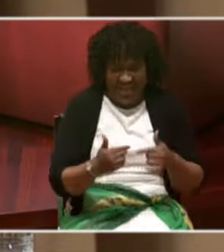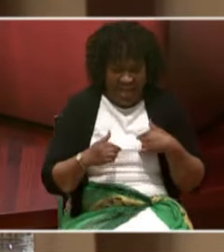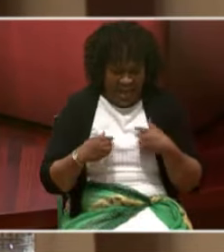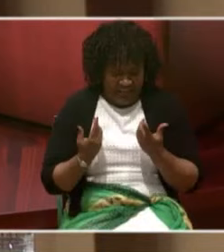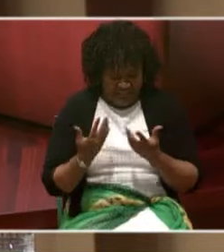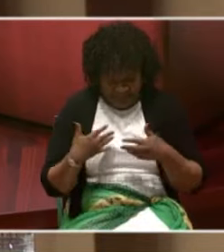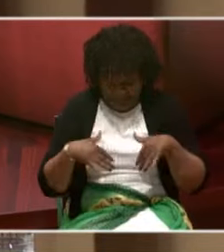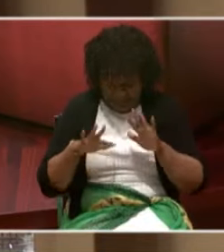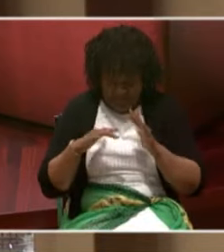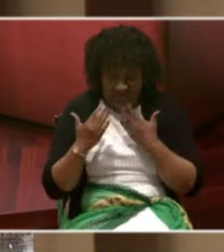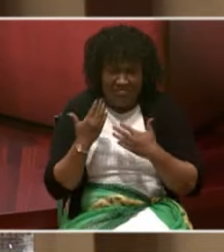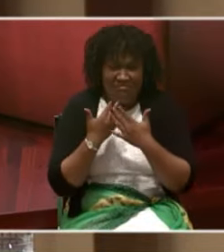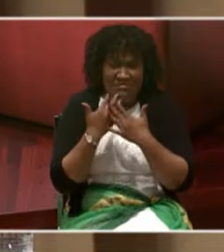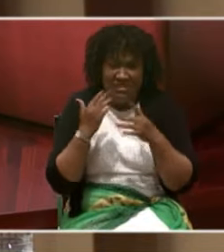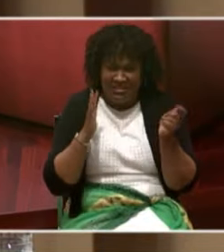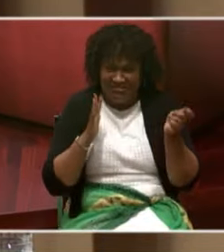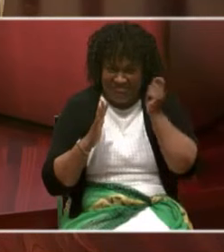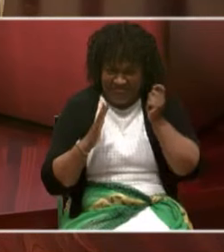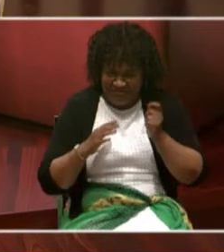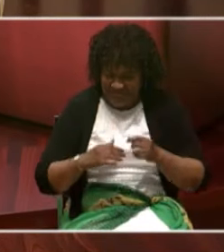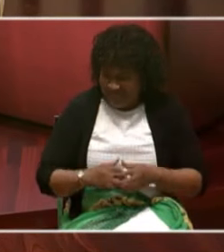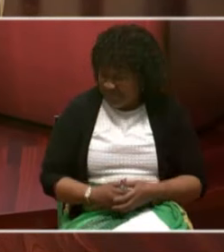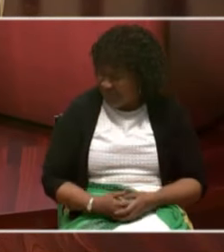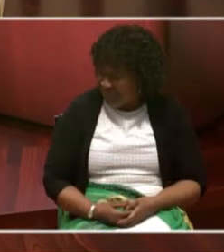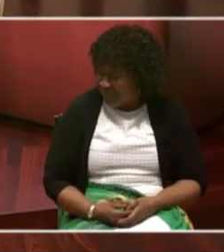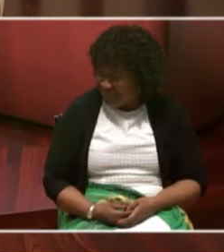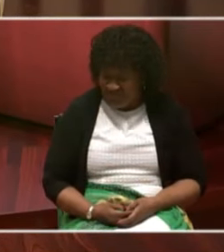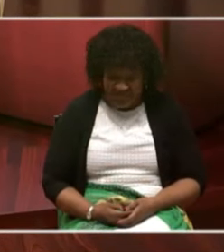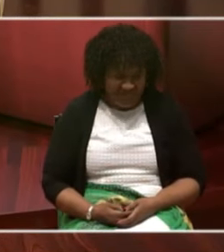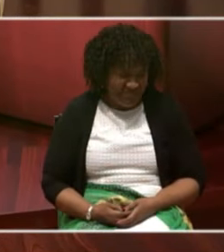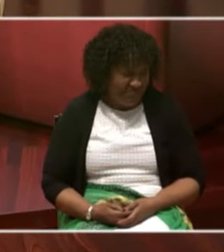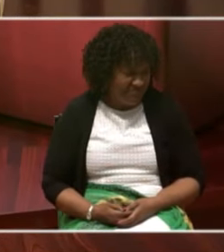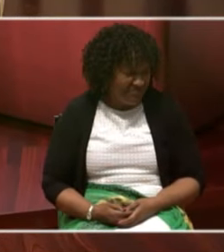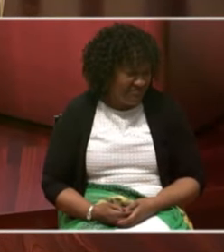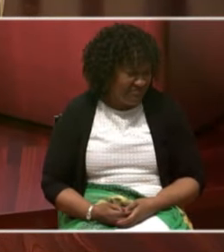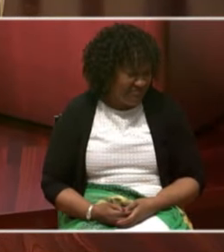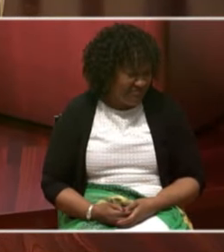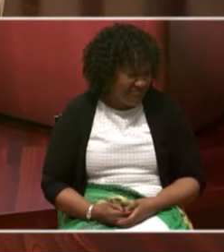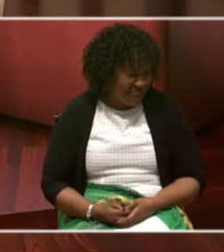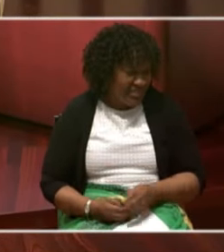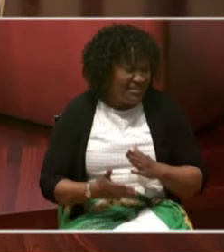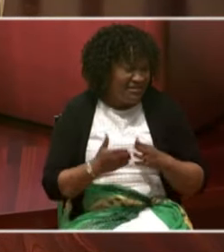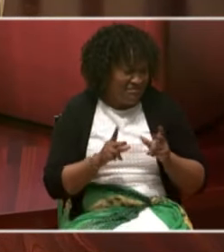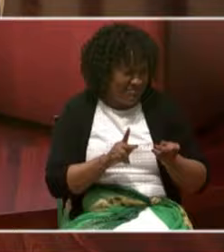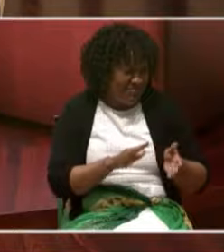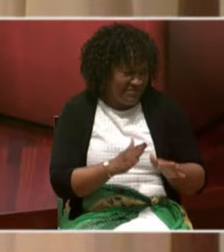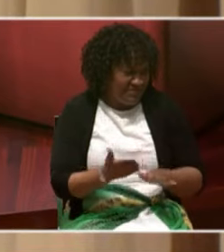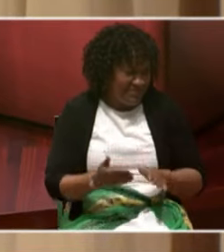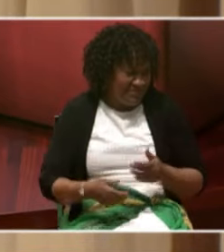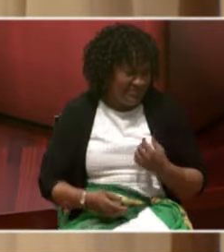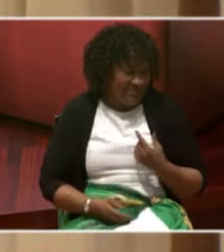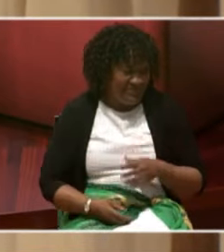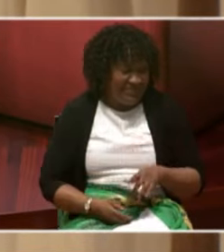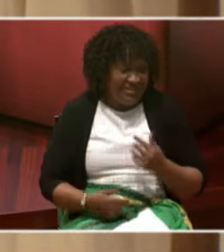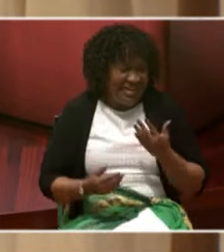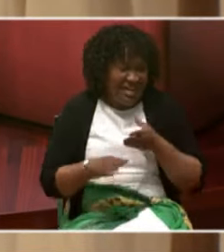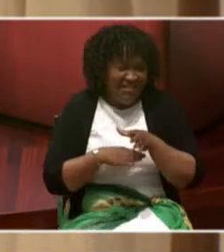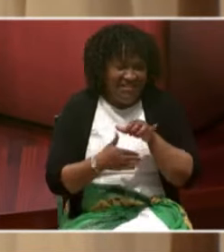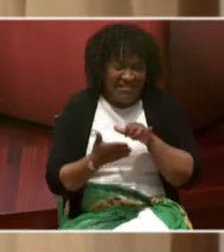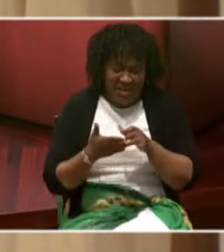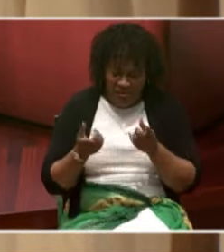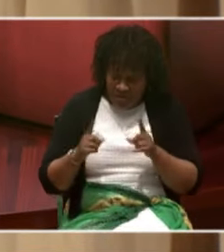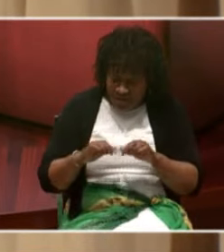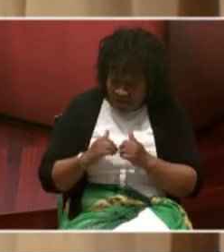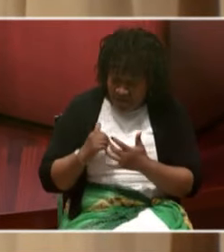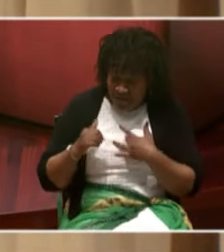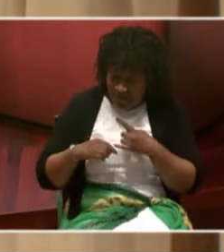white religious and labor leaders to join us. And we issued the call for the march. We thought maybe we'd